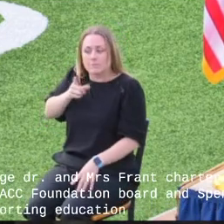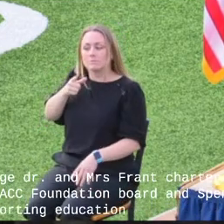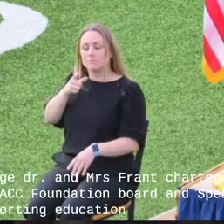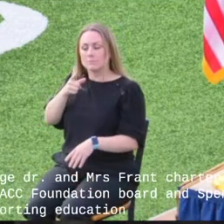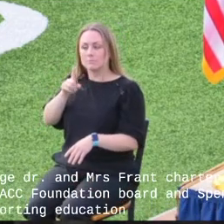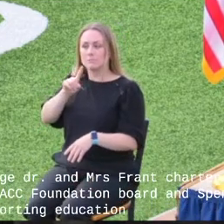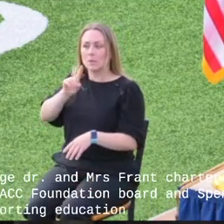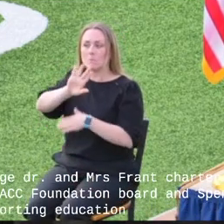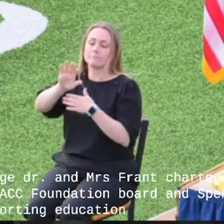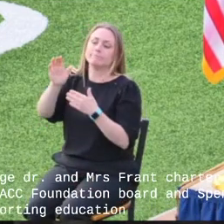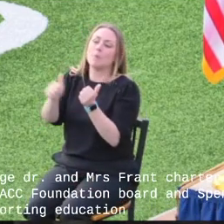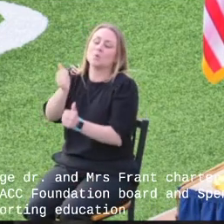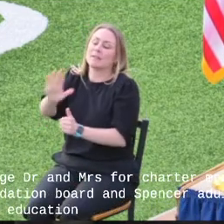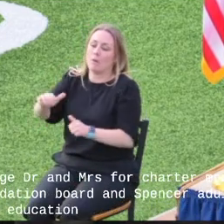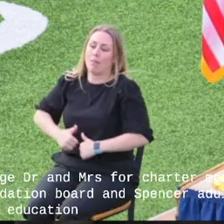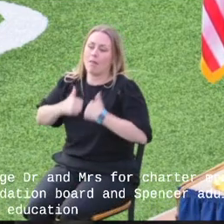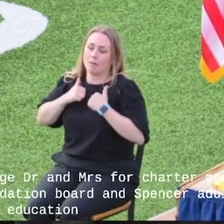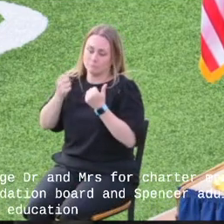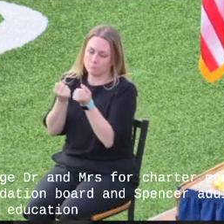education.